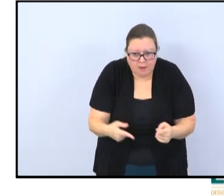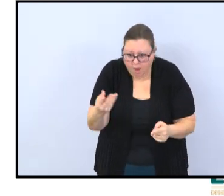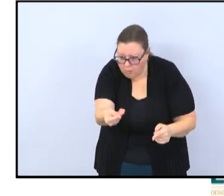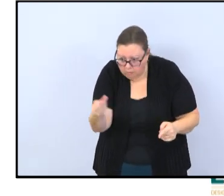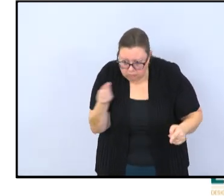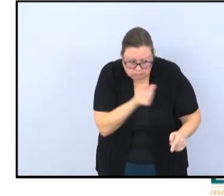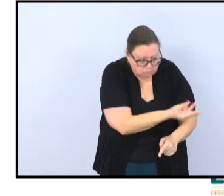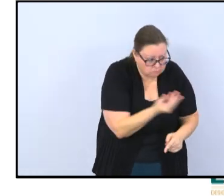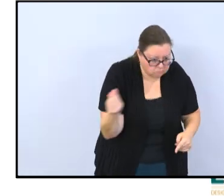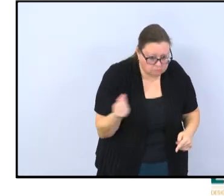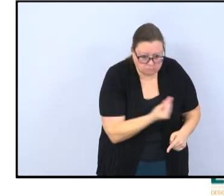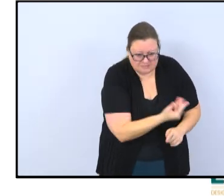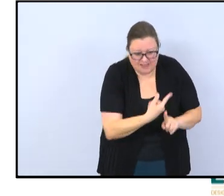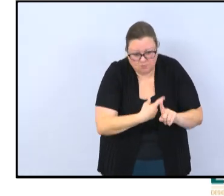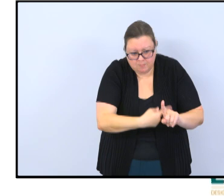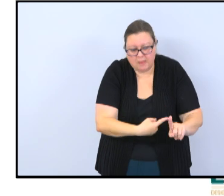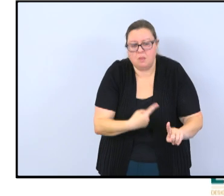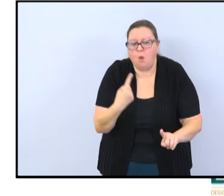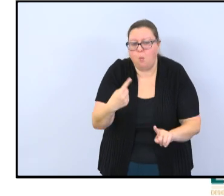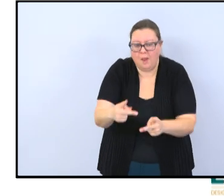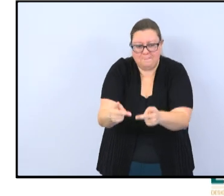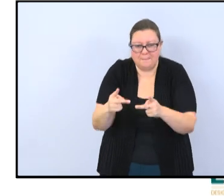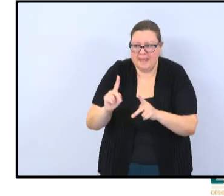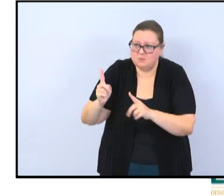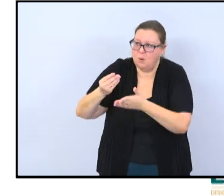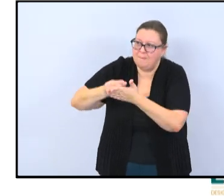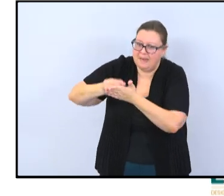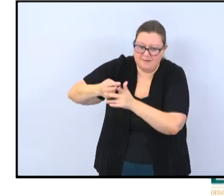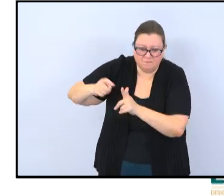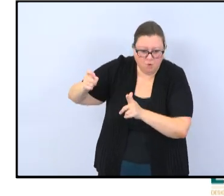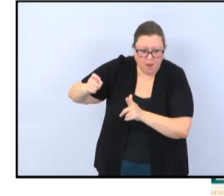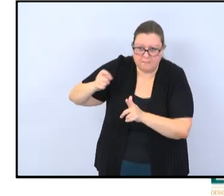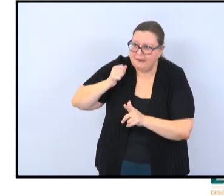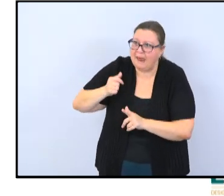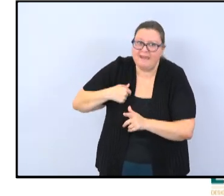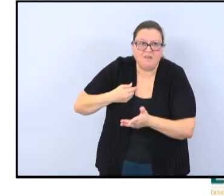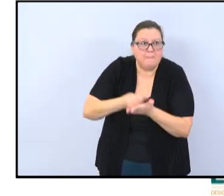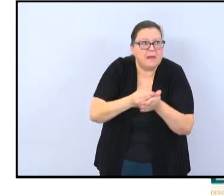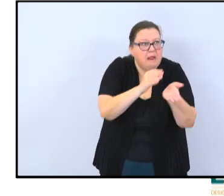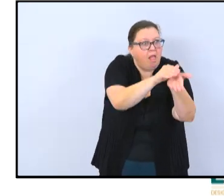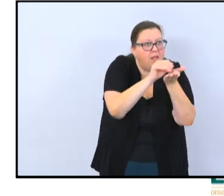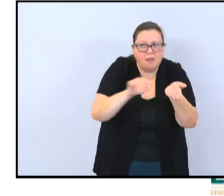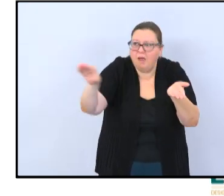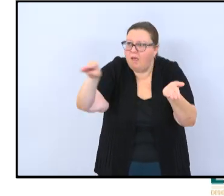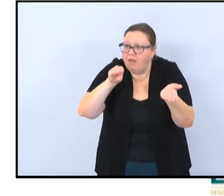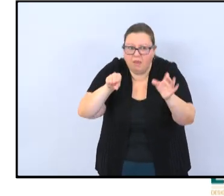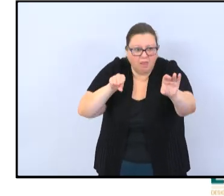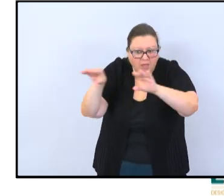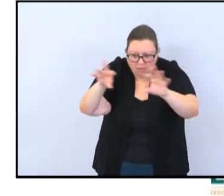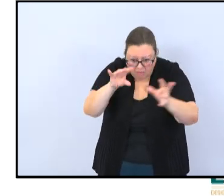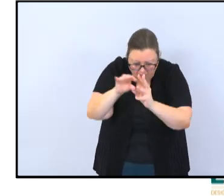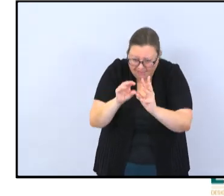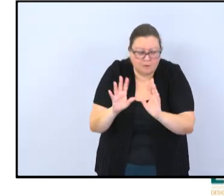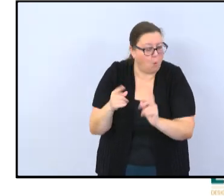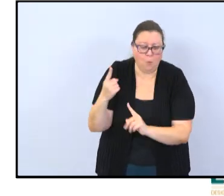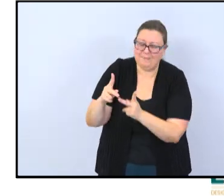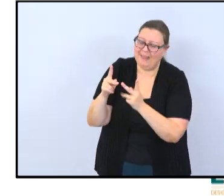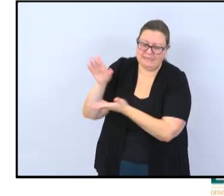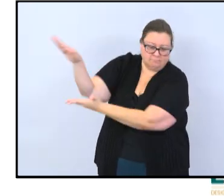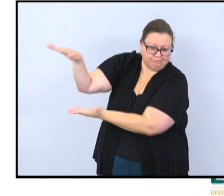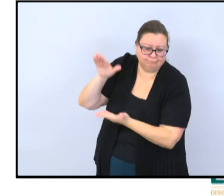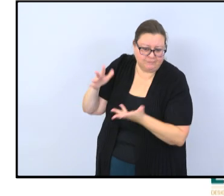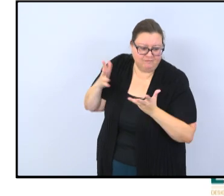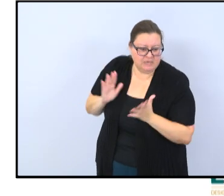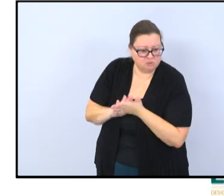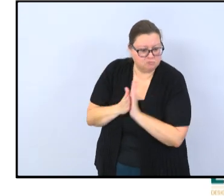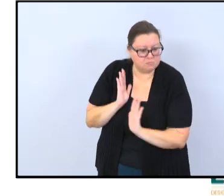on. It's a one-source funding, so you're not going out and getting pieces and parts. It all comes together. An experienced team. We've done